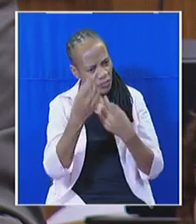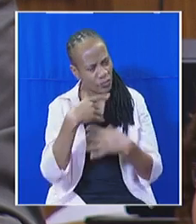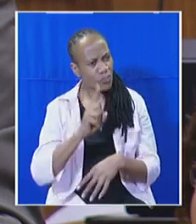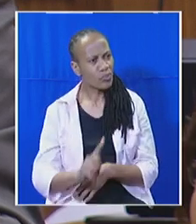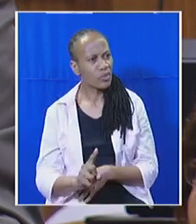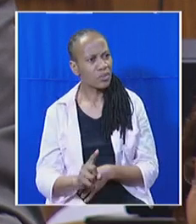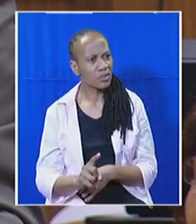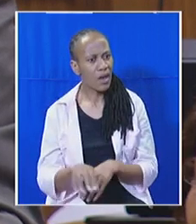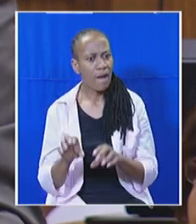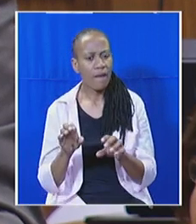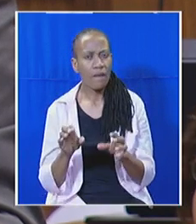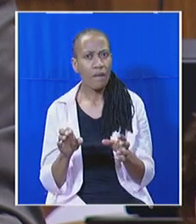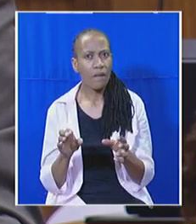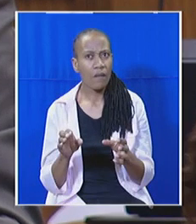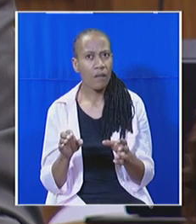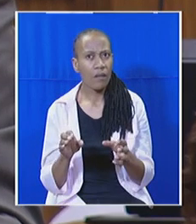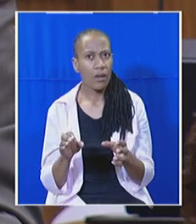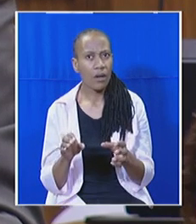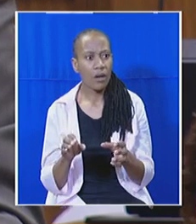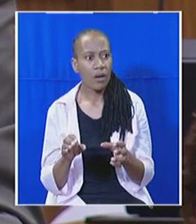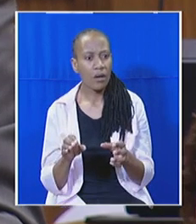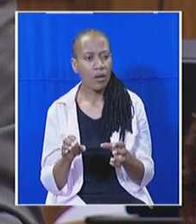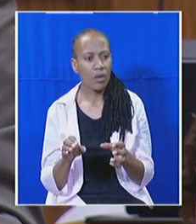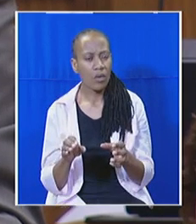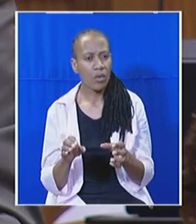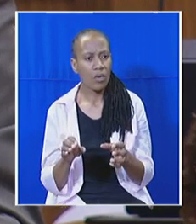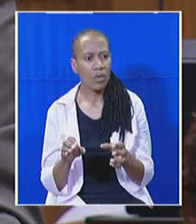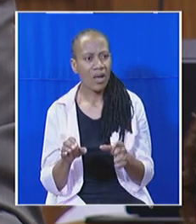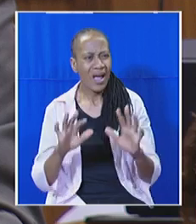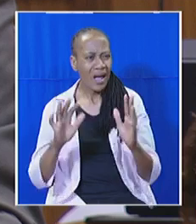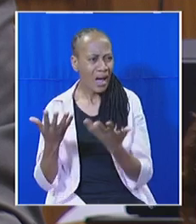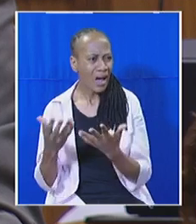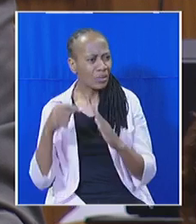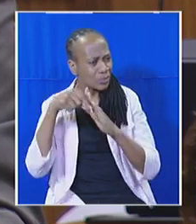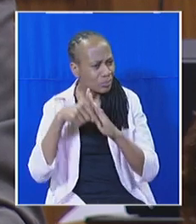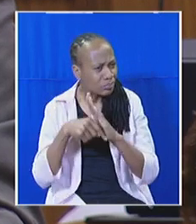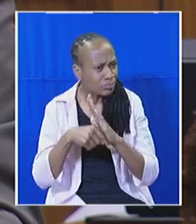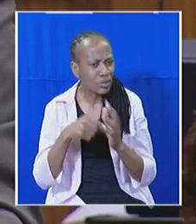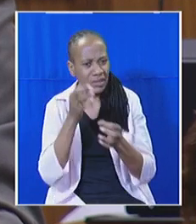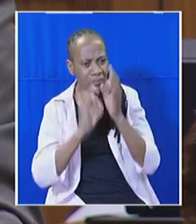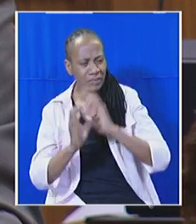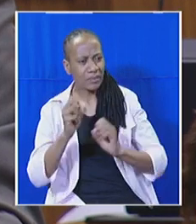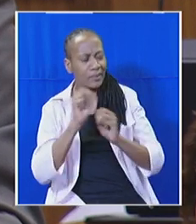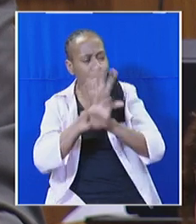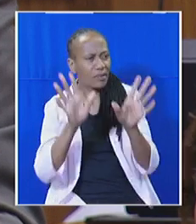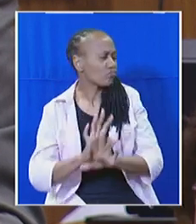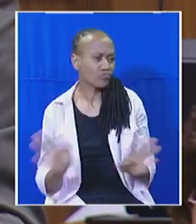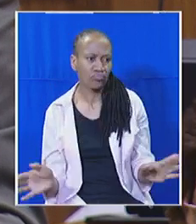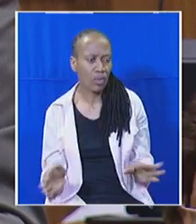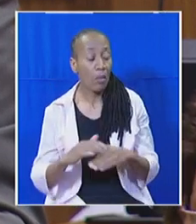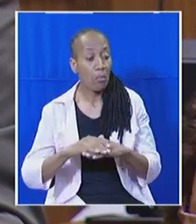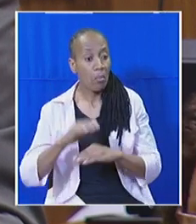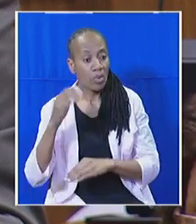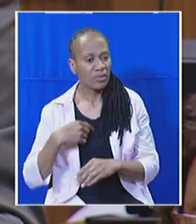comes to facilities that is being considered. When and how, no details. And then, to make matters worse, I was